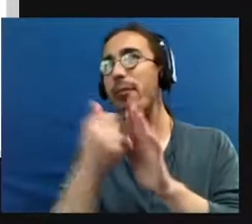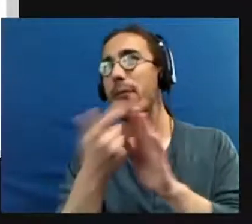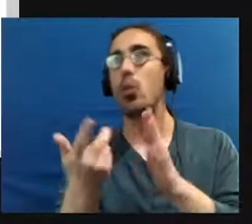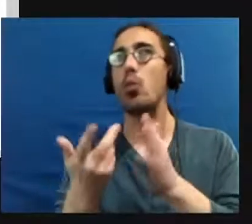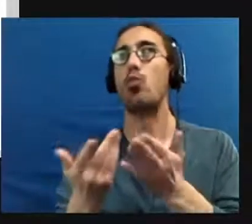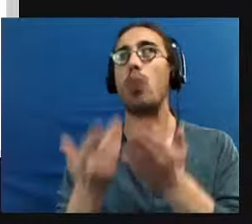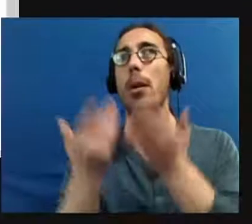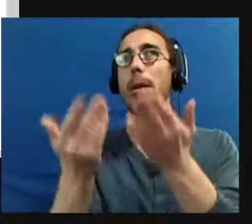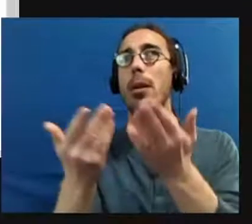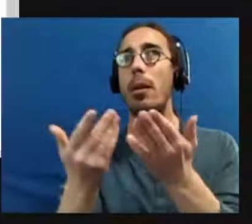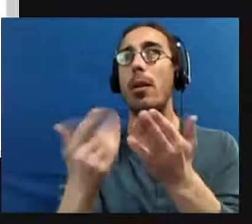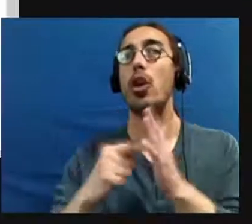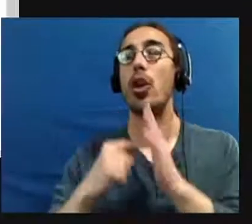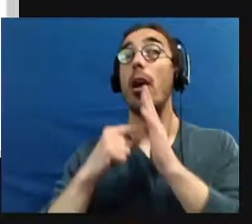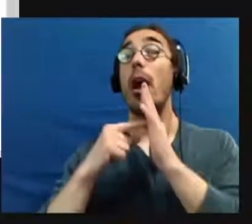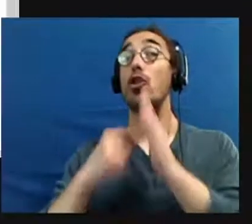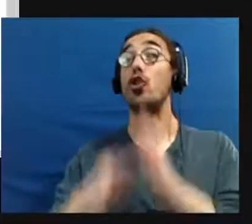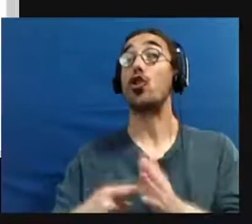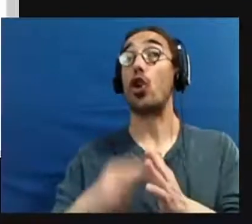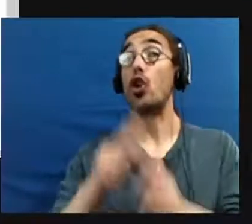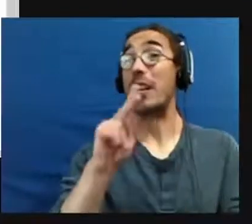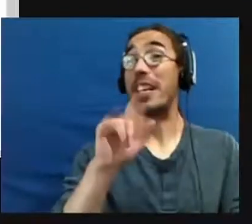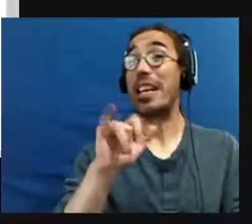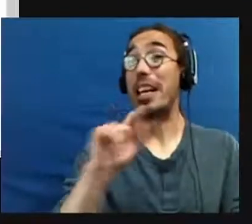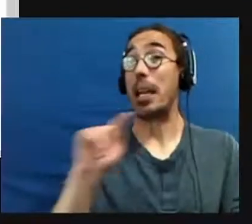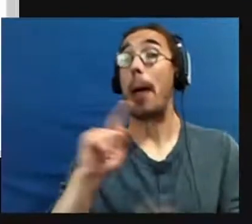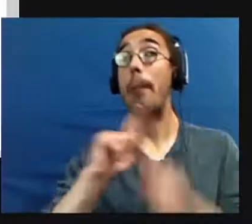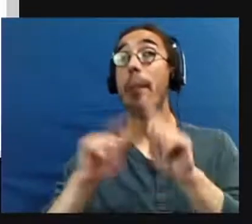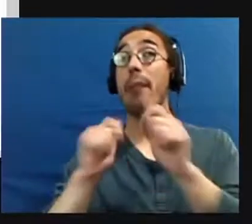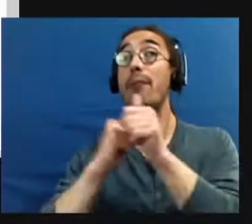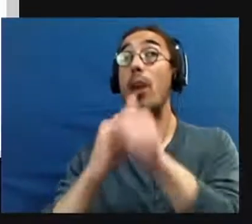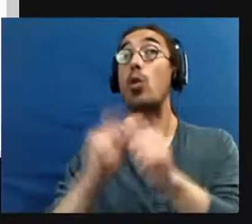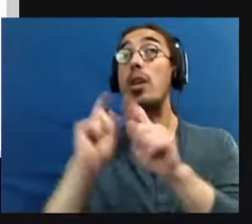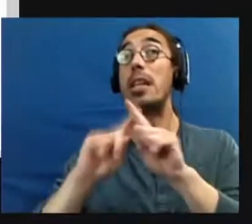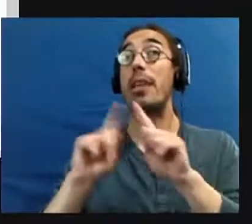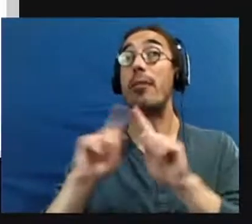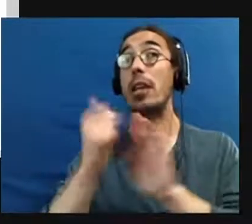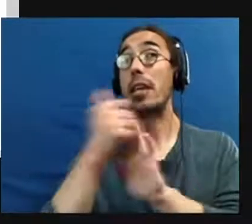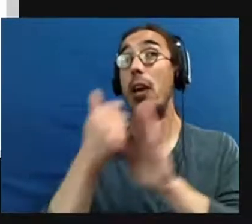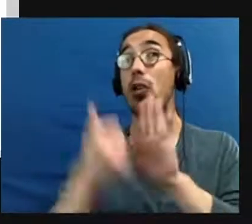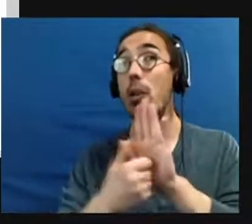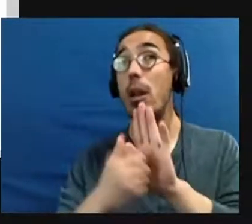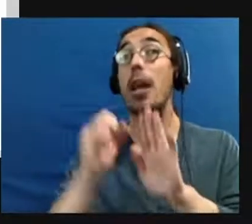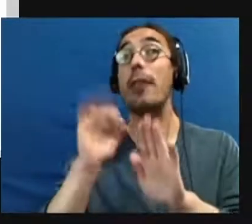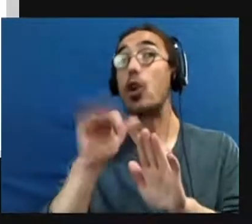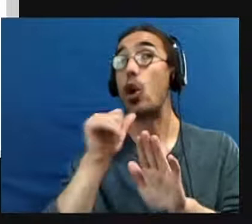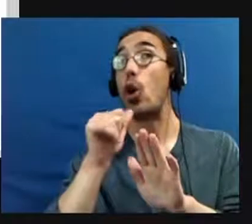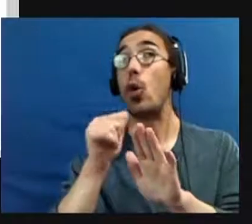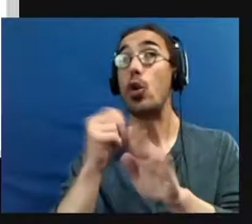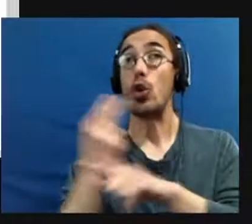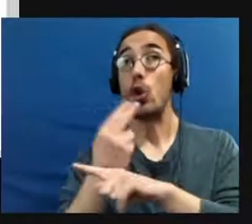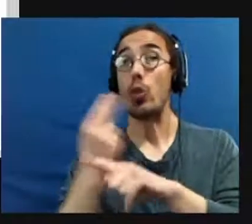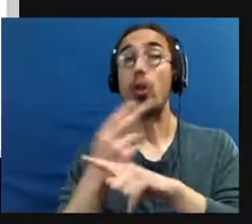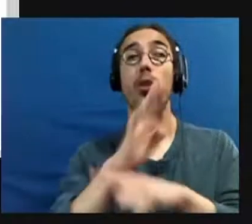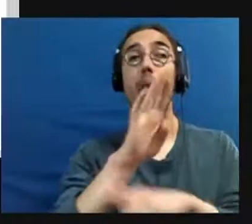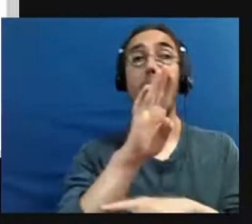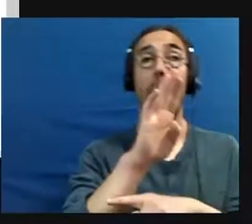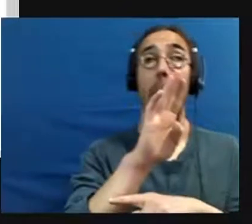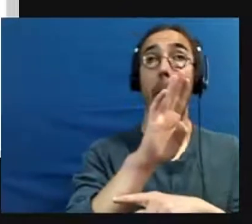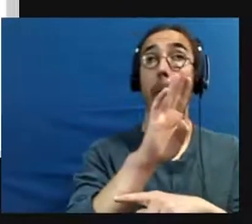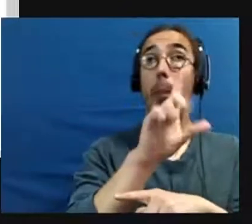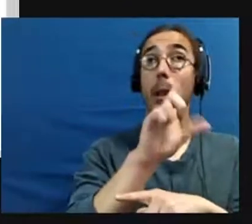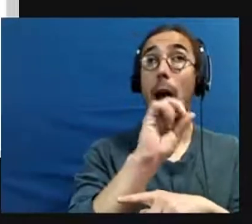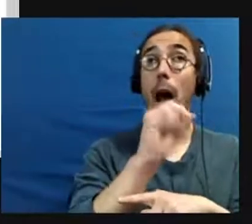the starter kit. But follow different accounts. If you don't use social media the same way, there are blogs you can read. You can go onto a